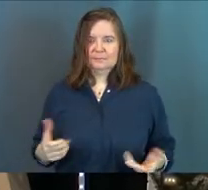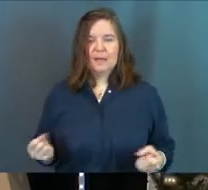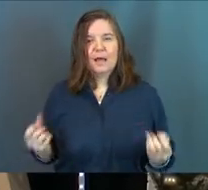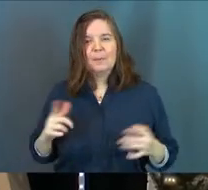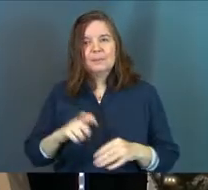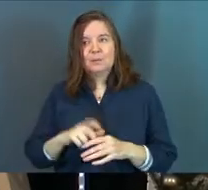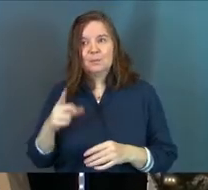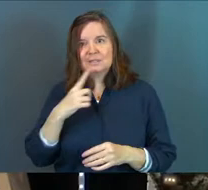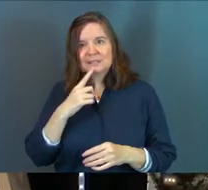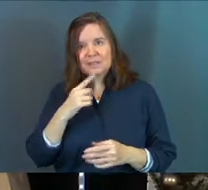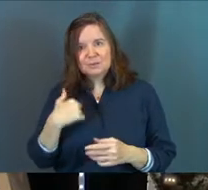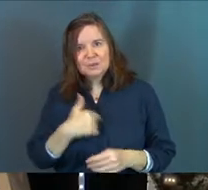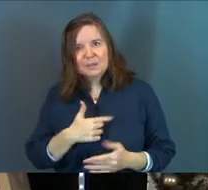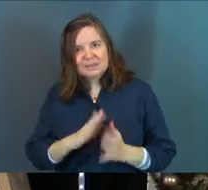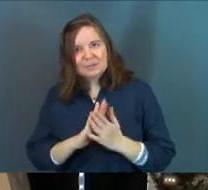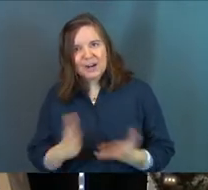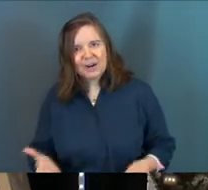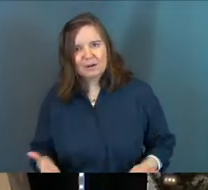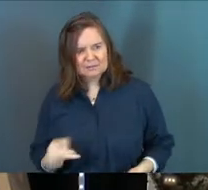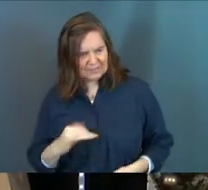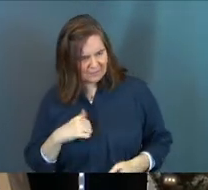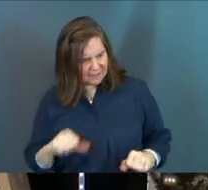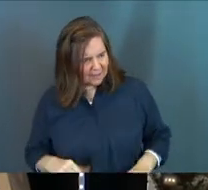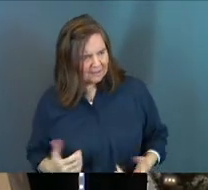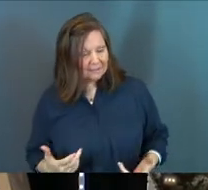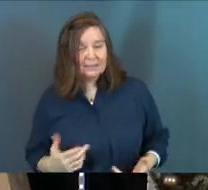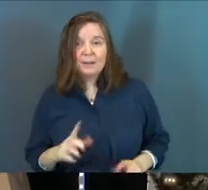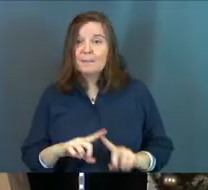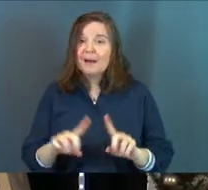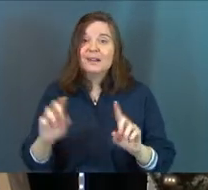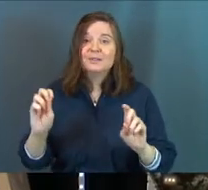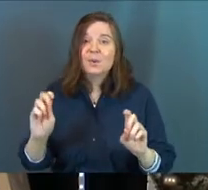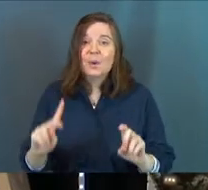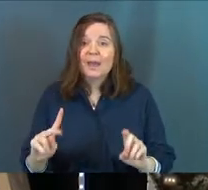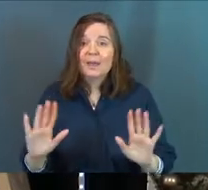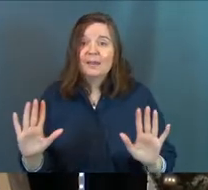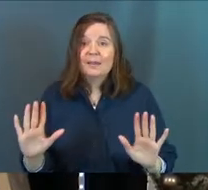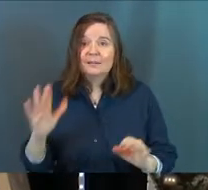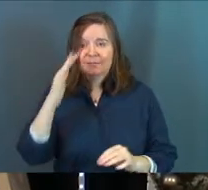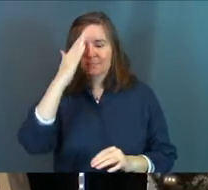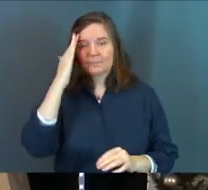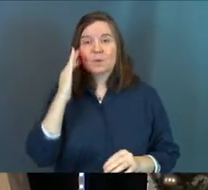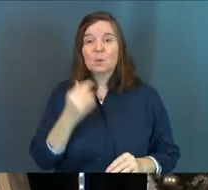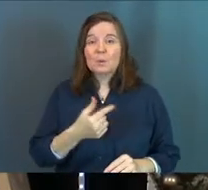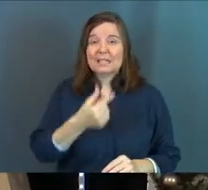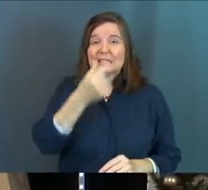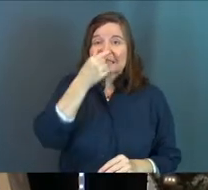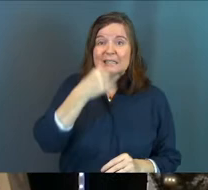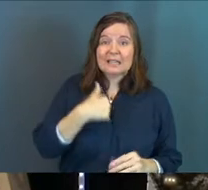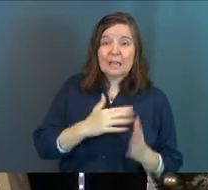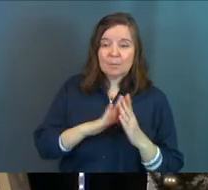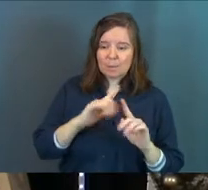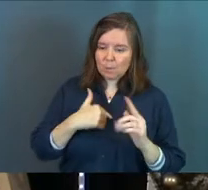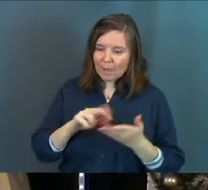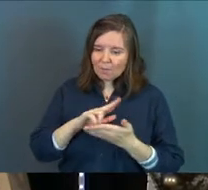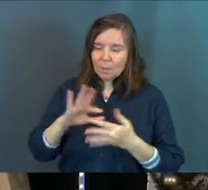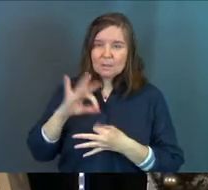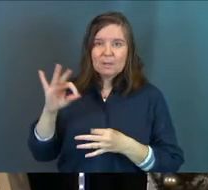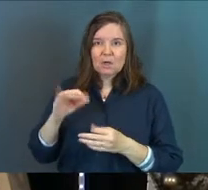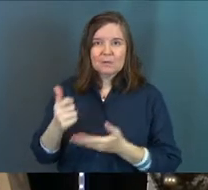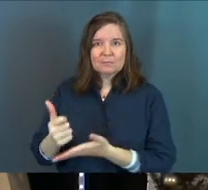How many times would he say that to us in prayer? But it's okay. We stink at prayer, but we've got the Holy Spirit, amen?